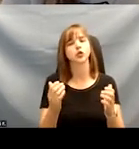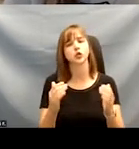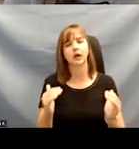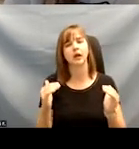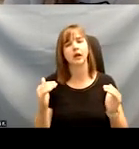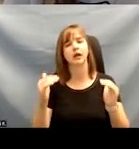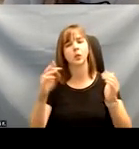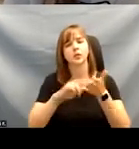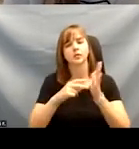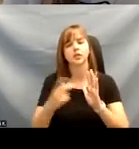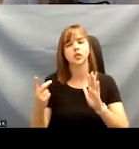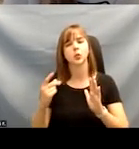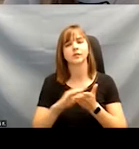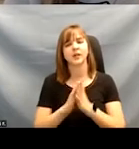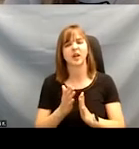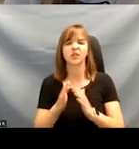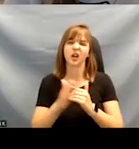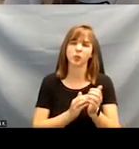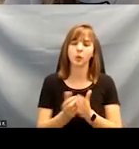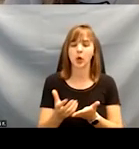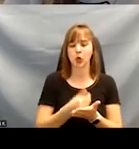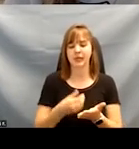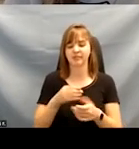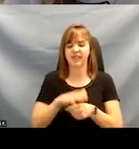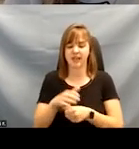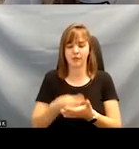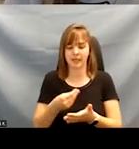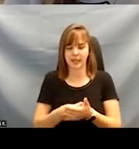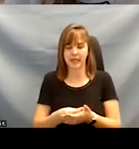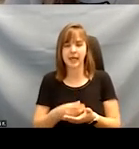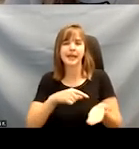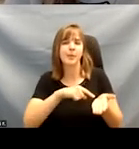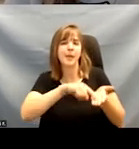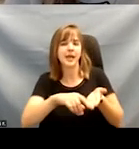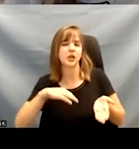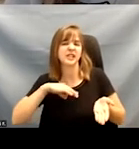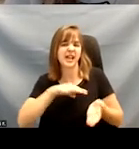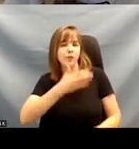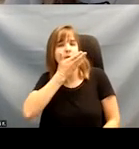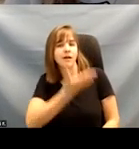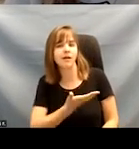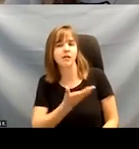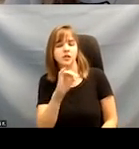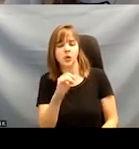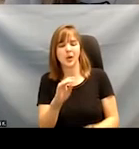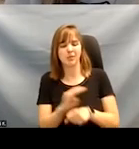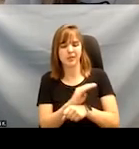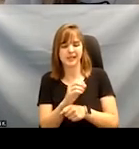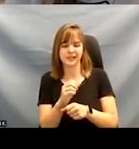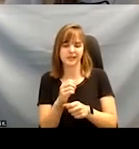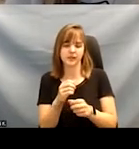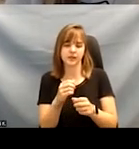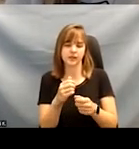pretty comfortable financially and then our employees are being paid well. So I think that's our very commercial sense